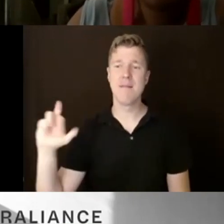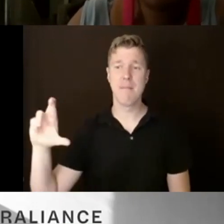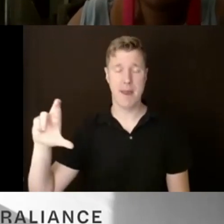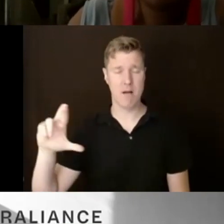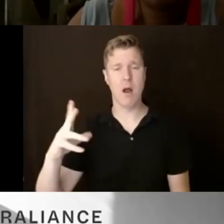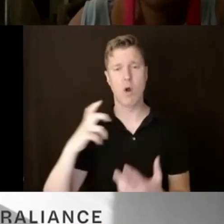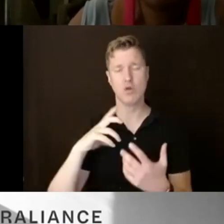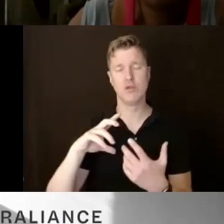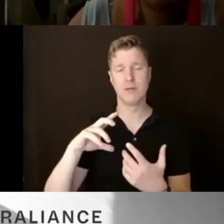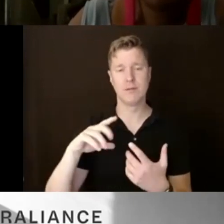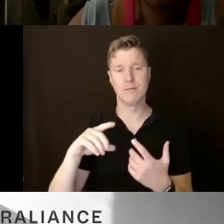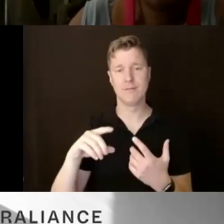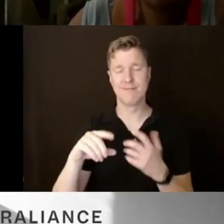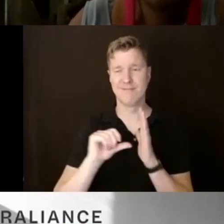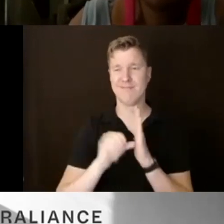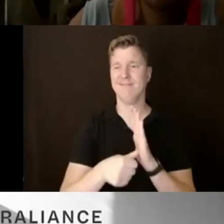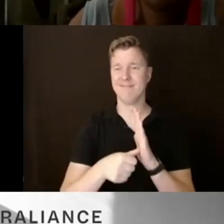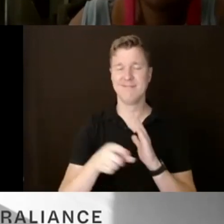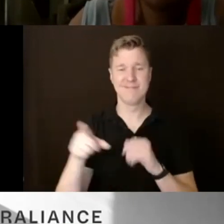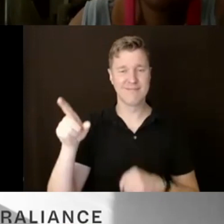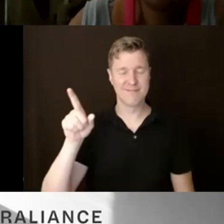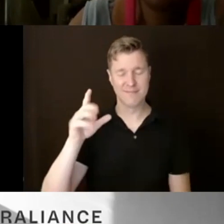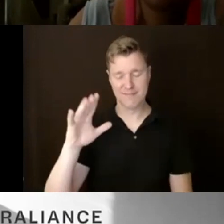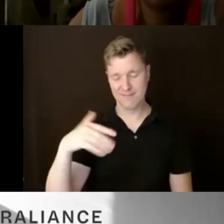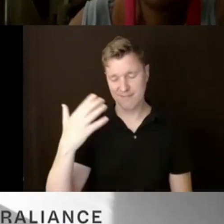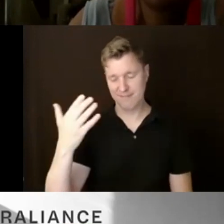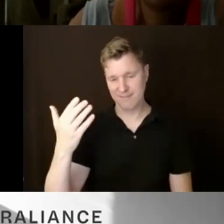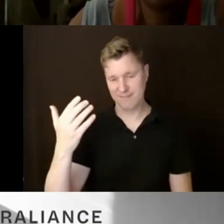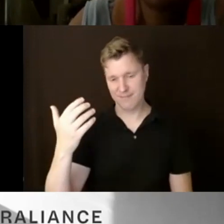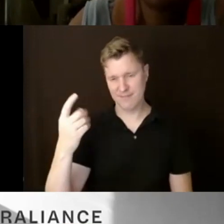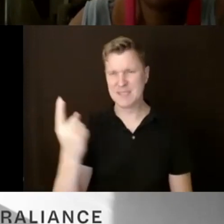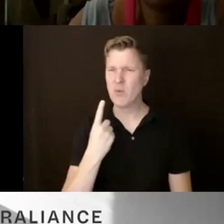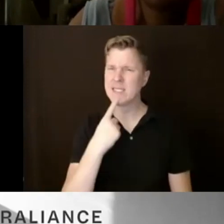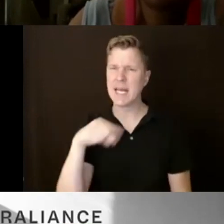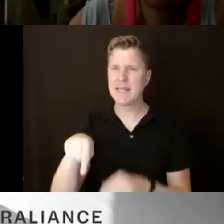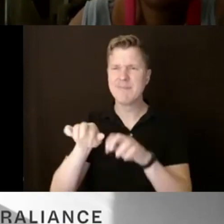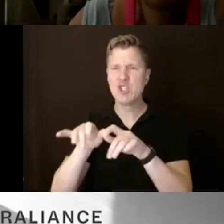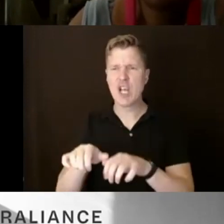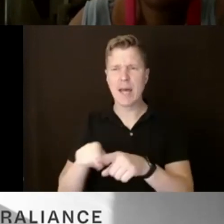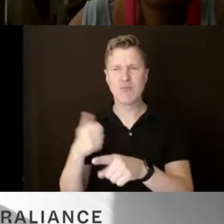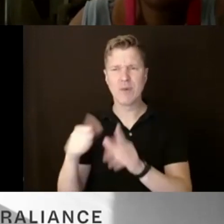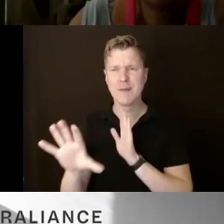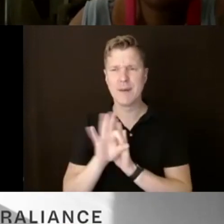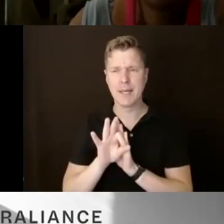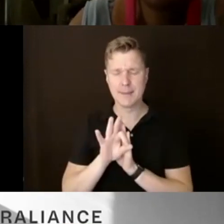echo what someone said in the chat. I'm trying to find it.